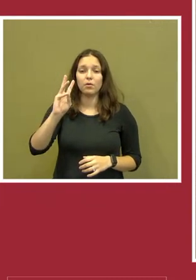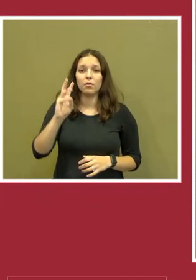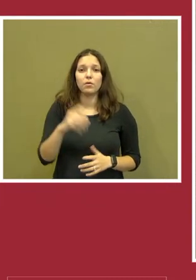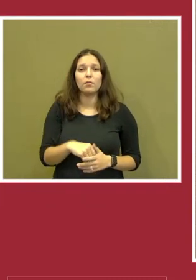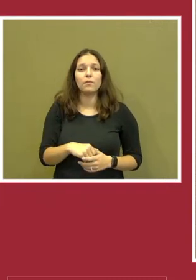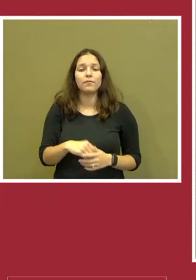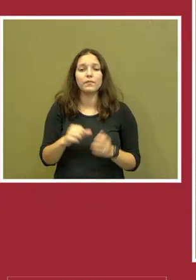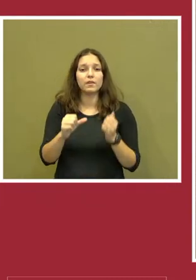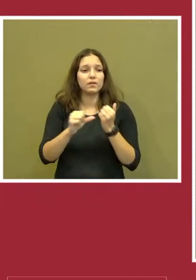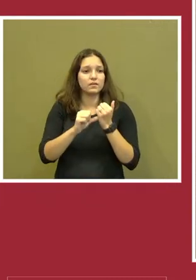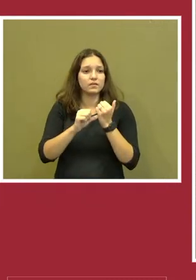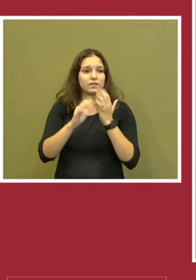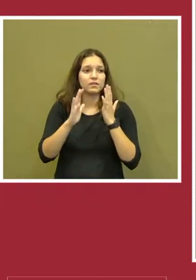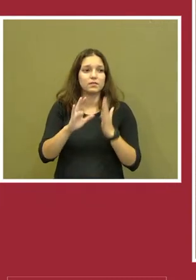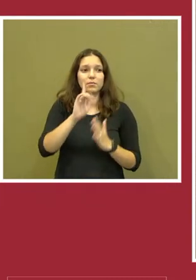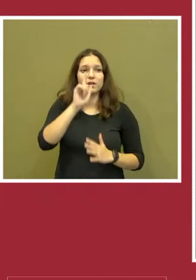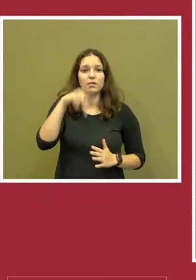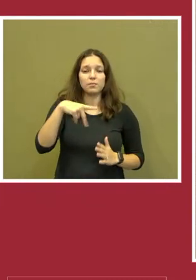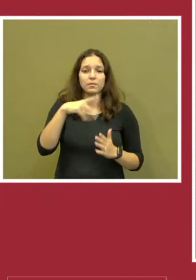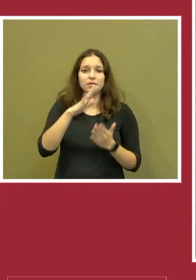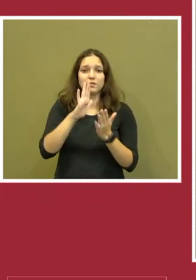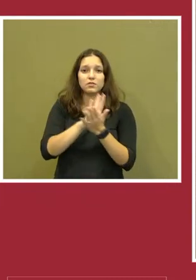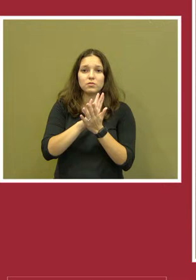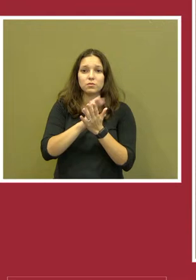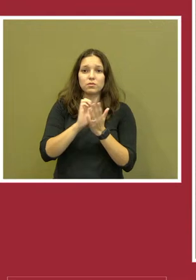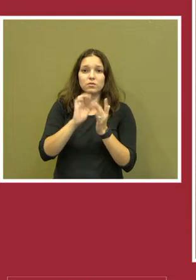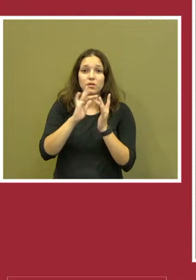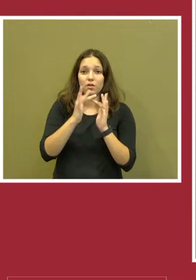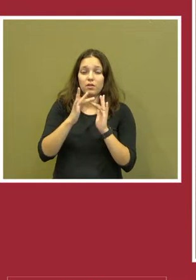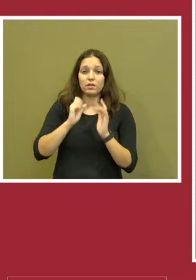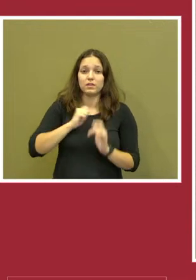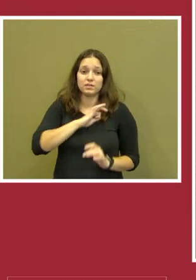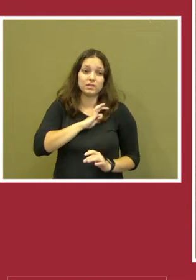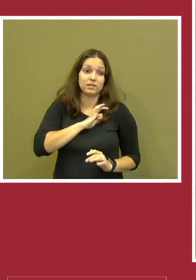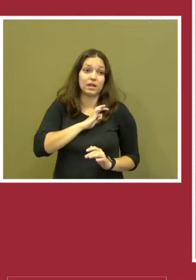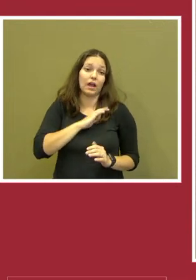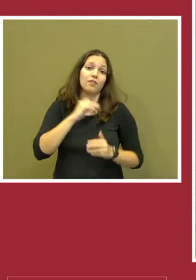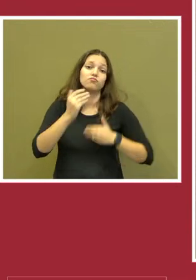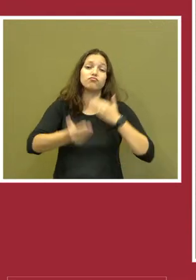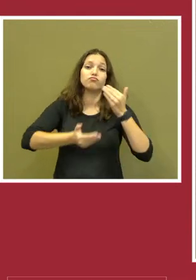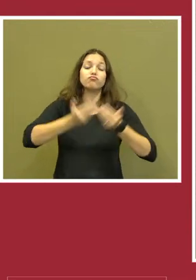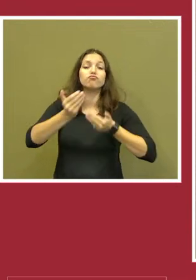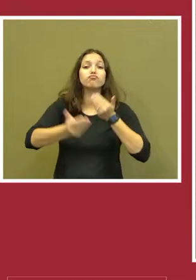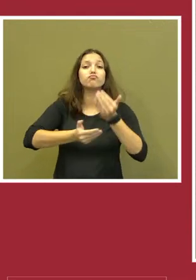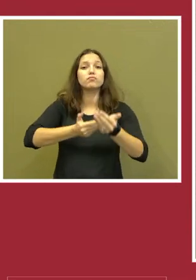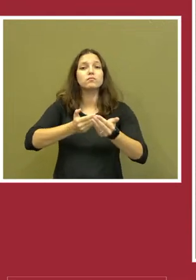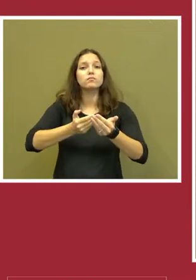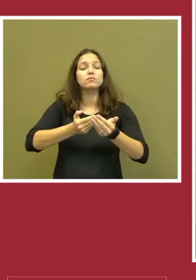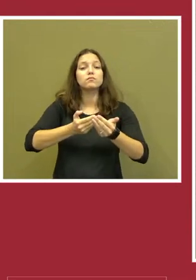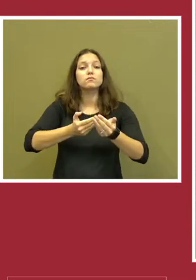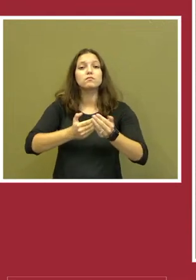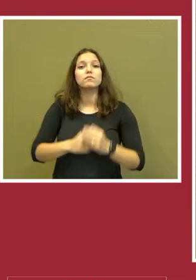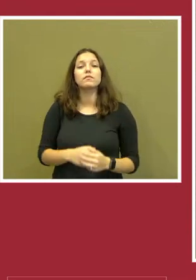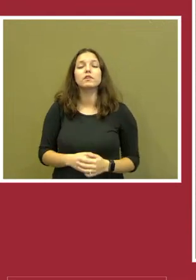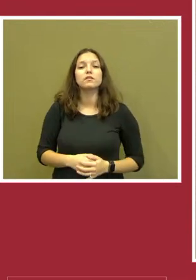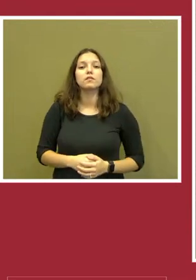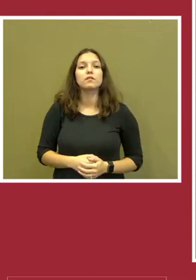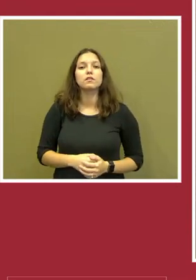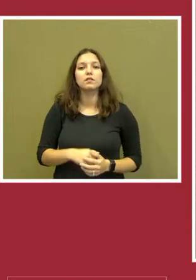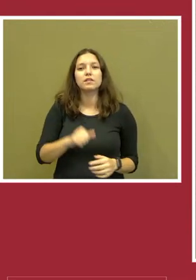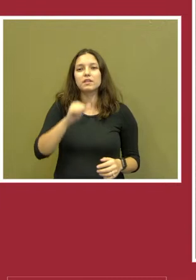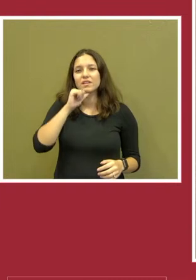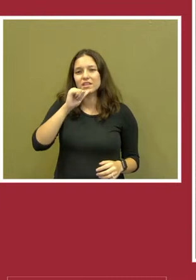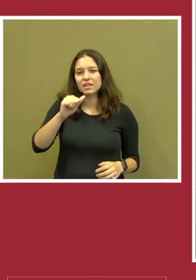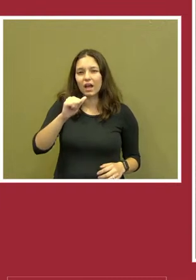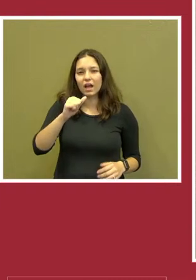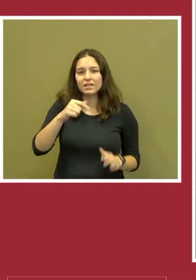assistants, our Ben Lapine School's online staff went through the, I would say, not